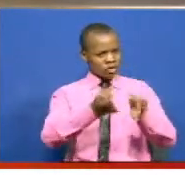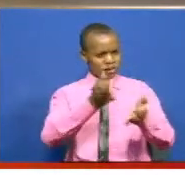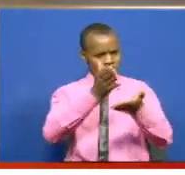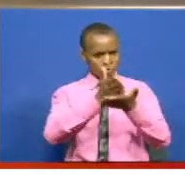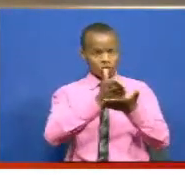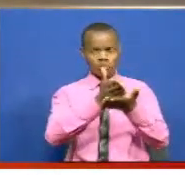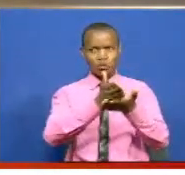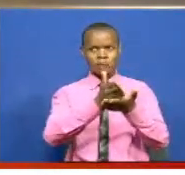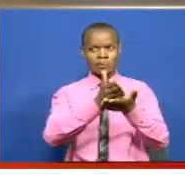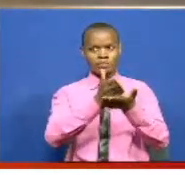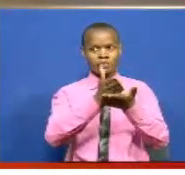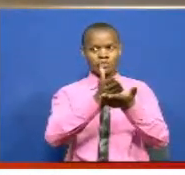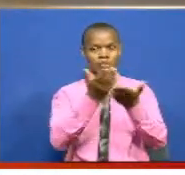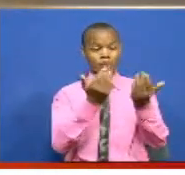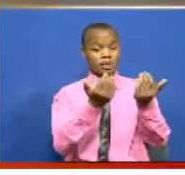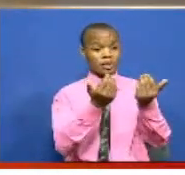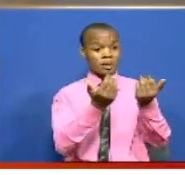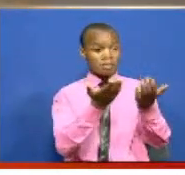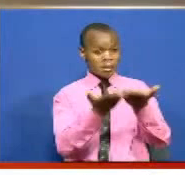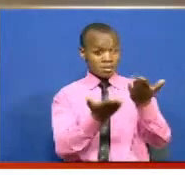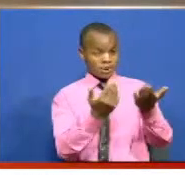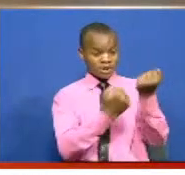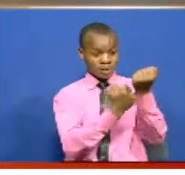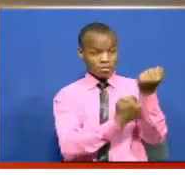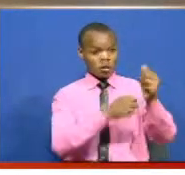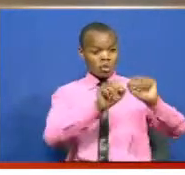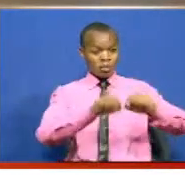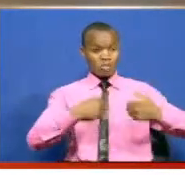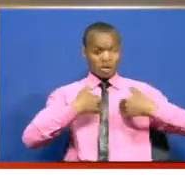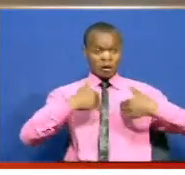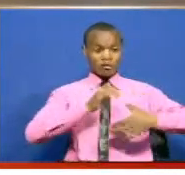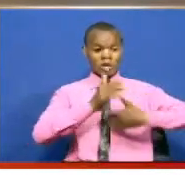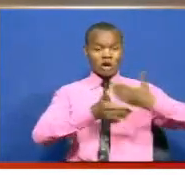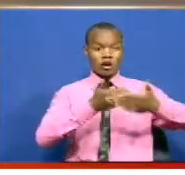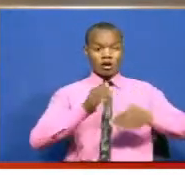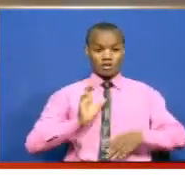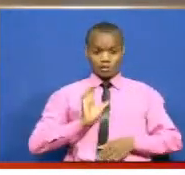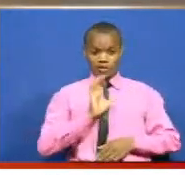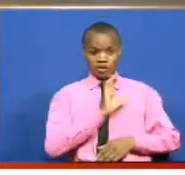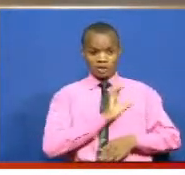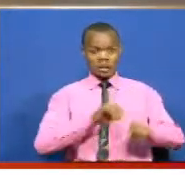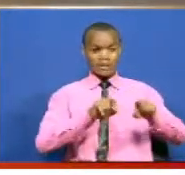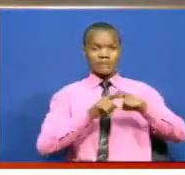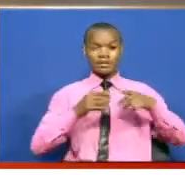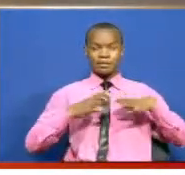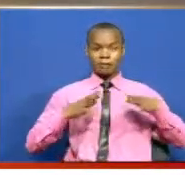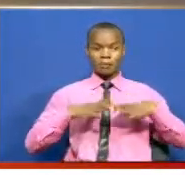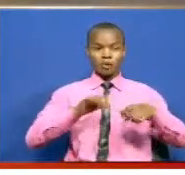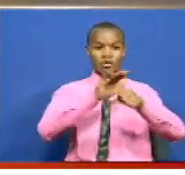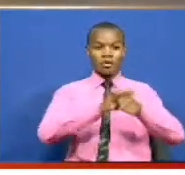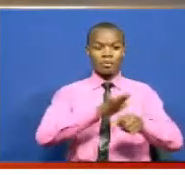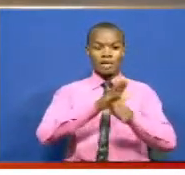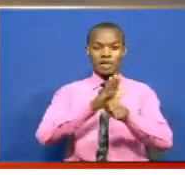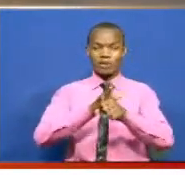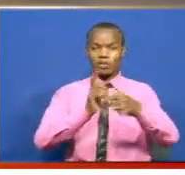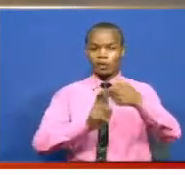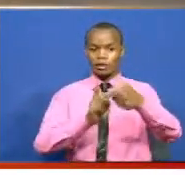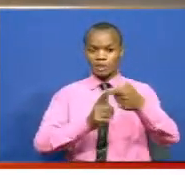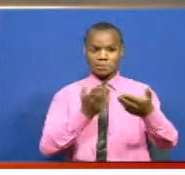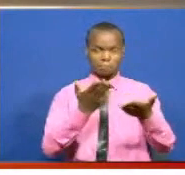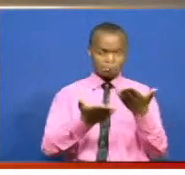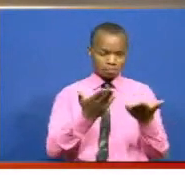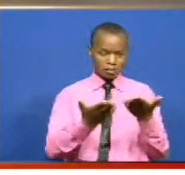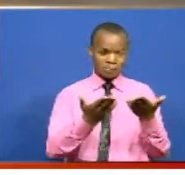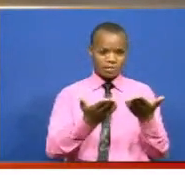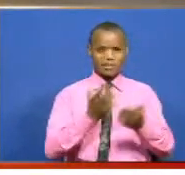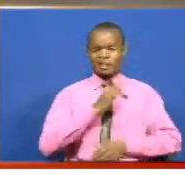direction, probably we can actually have all the communities, including those who have felt marginalized for centuries, feel